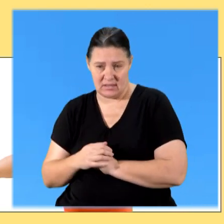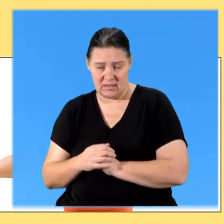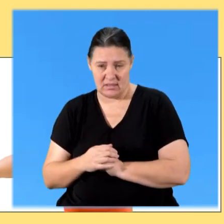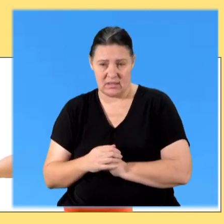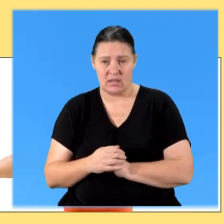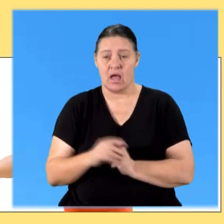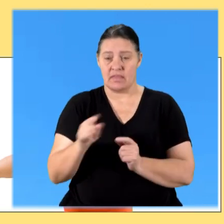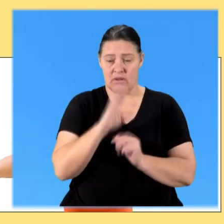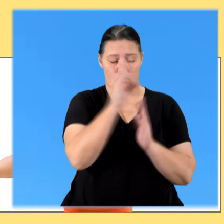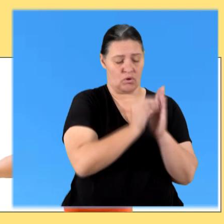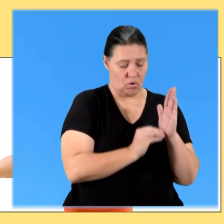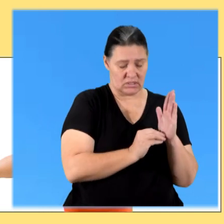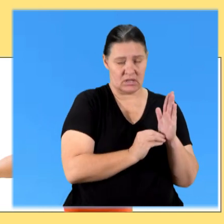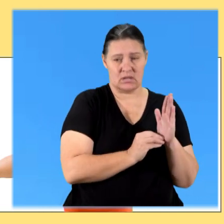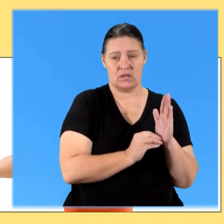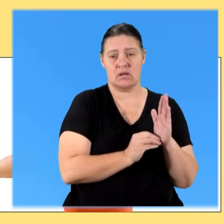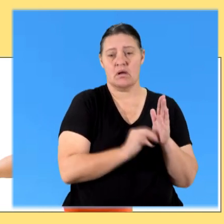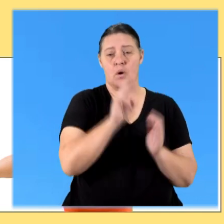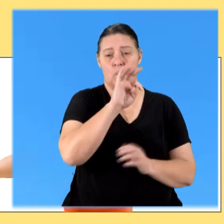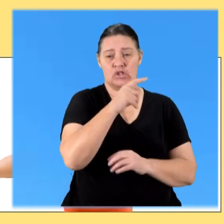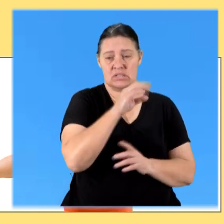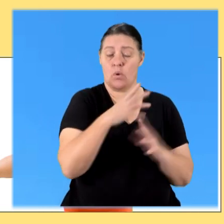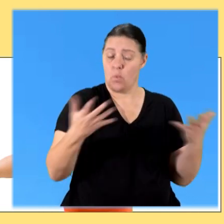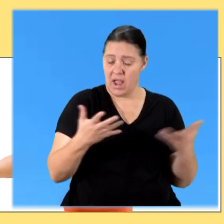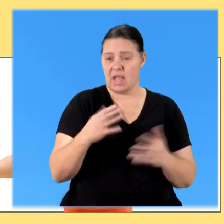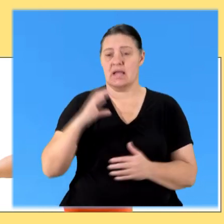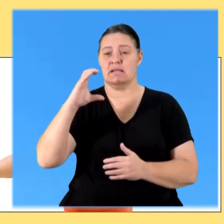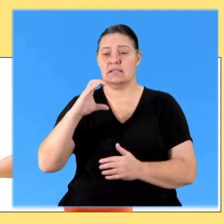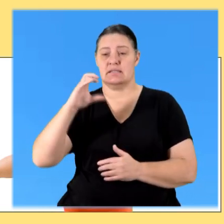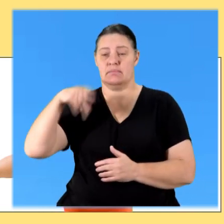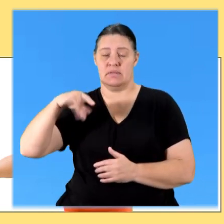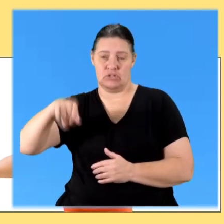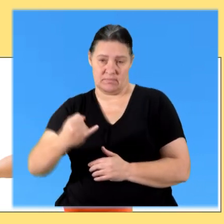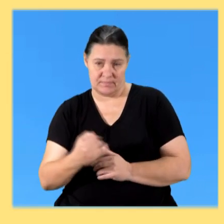And then we will record wages in the CPJ.